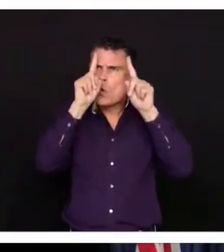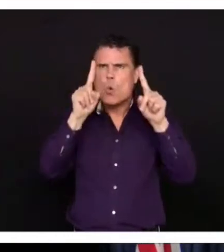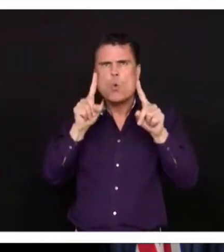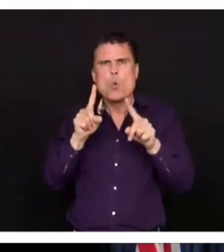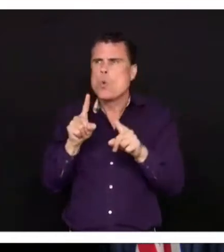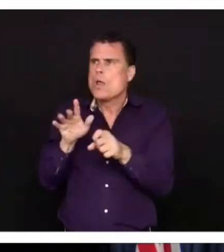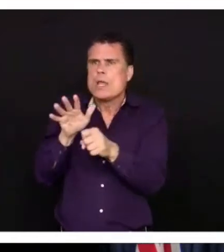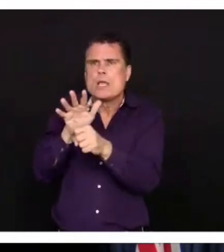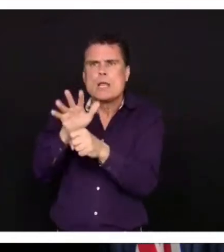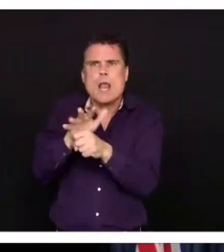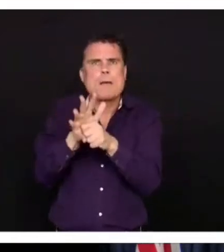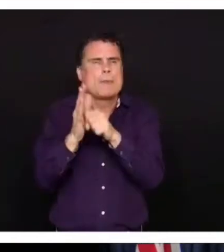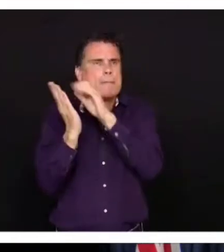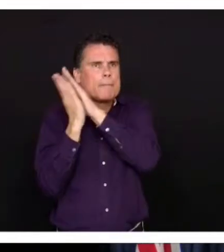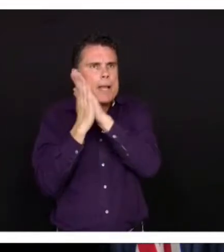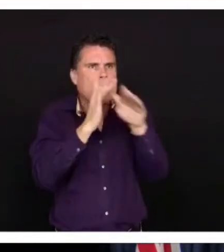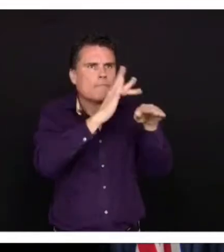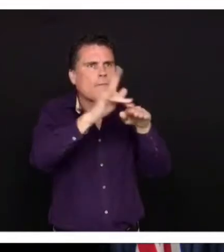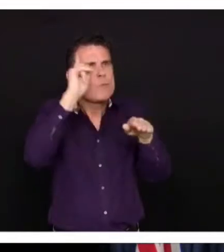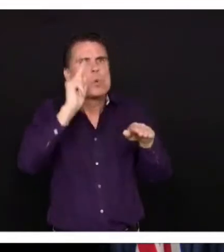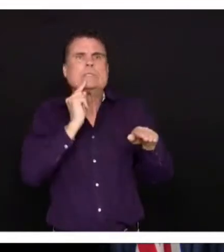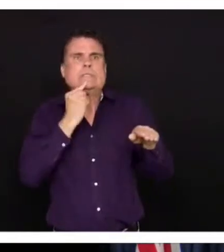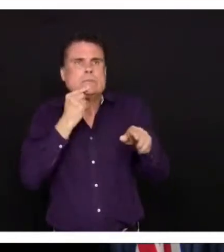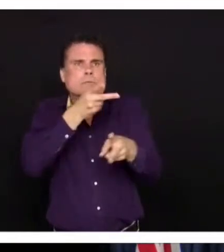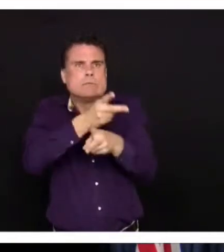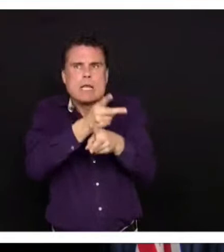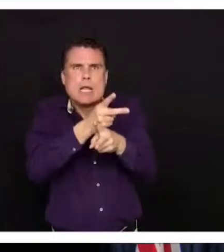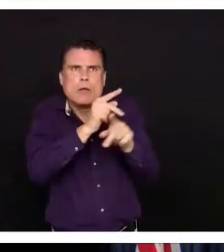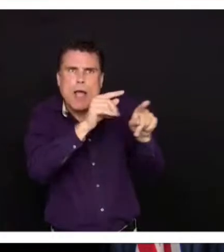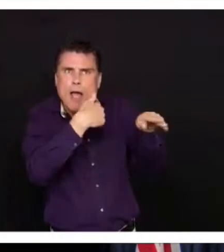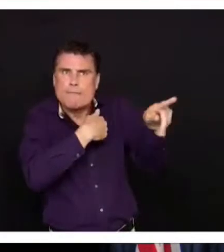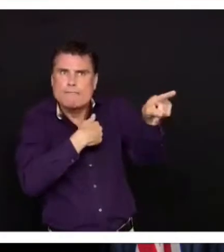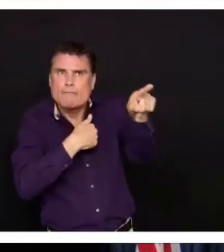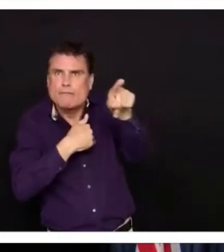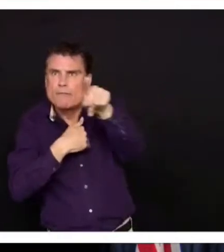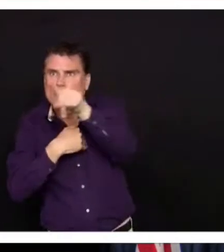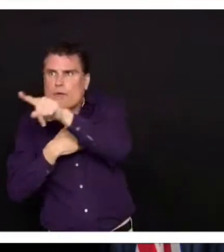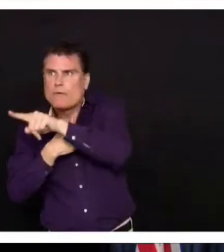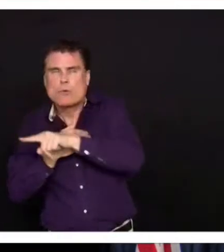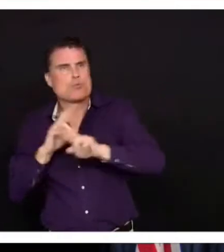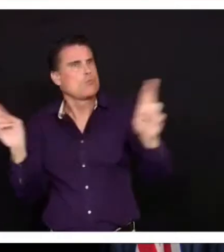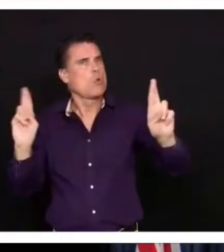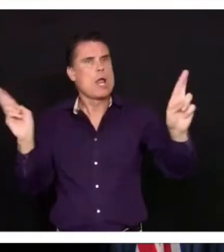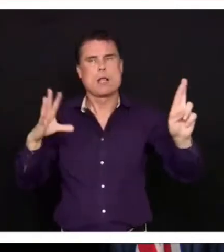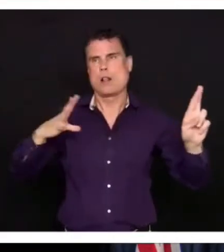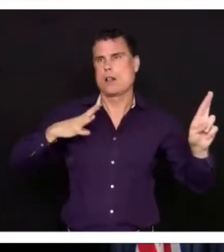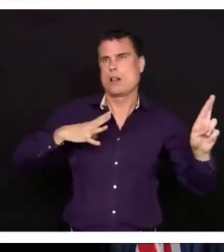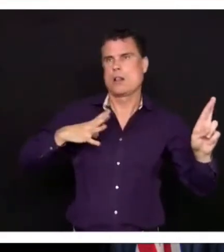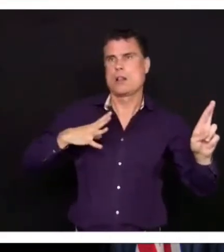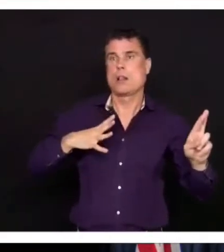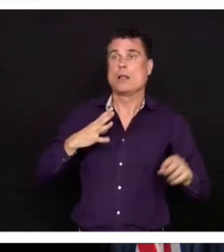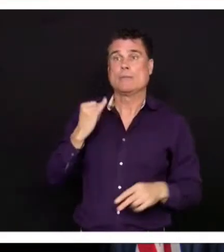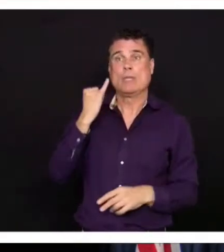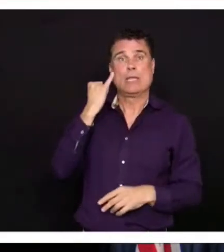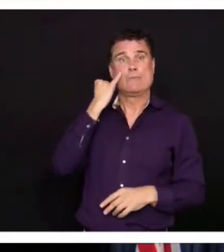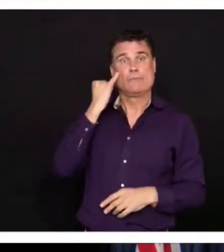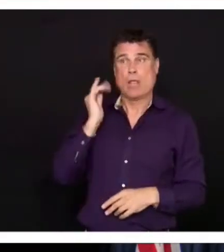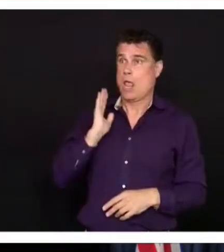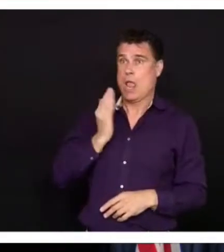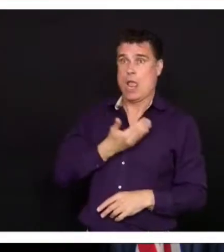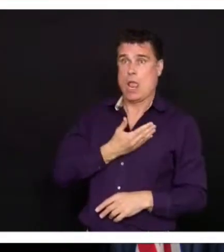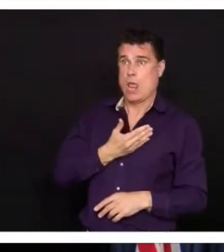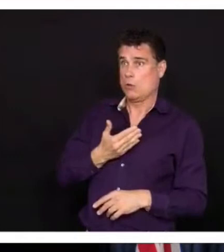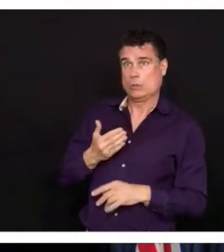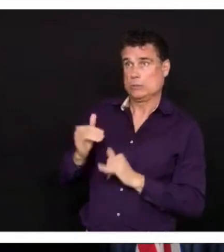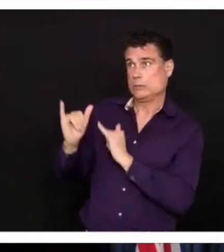not. Additionally, additional adult capable critical care ventilators have been identified, purchased, and loaned, and 681 would